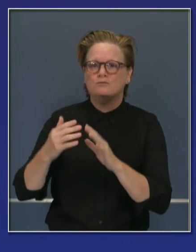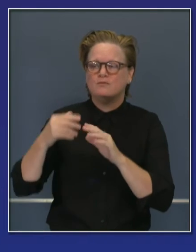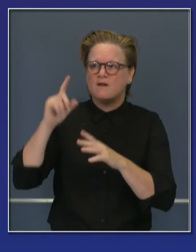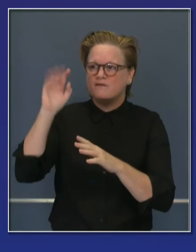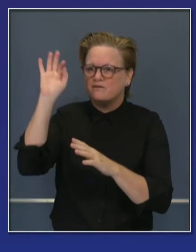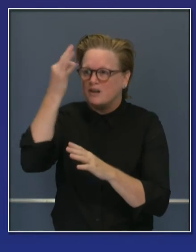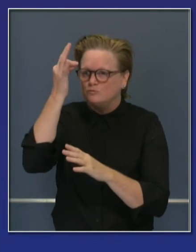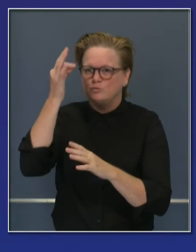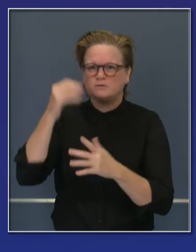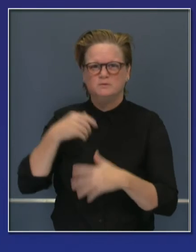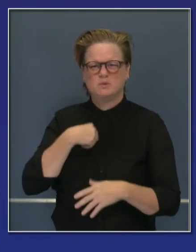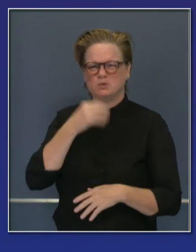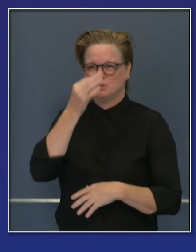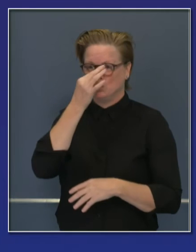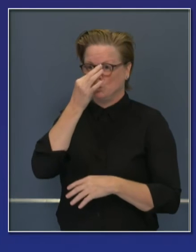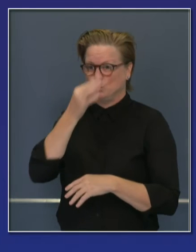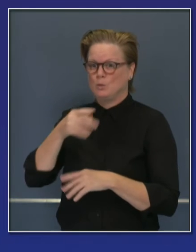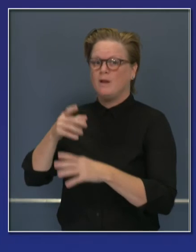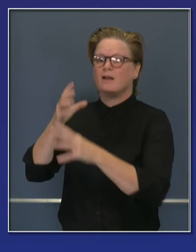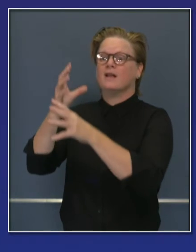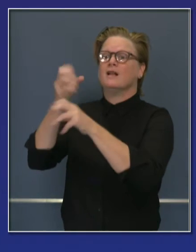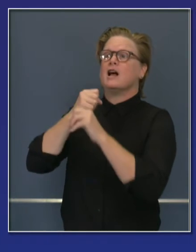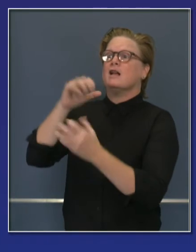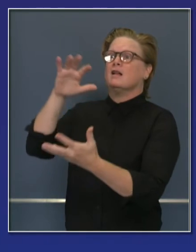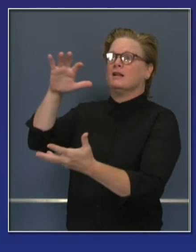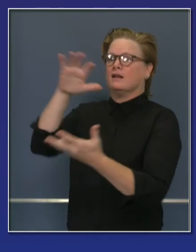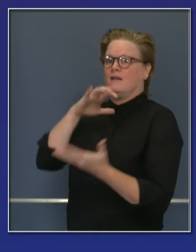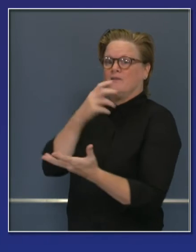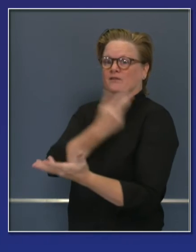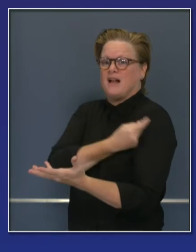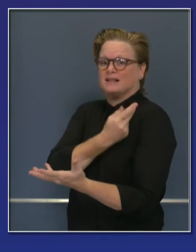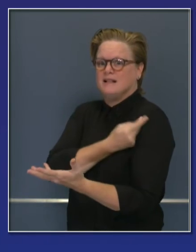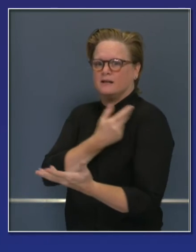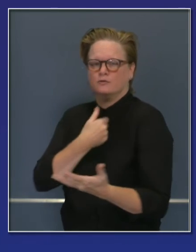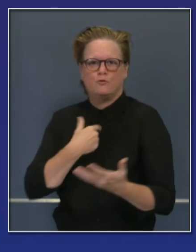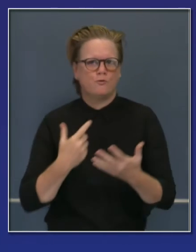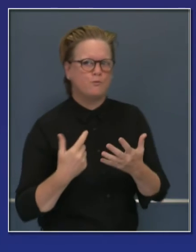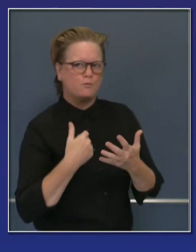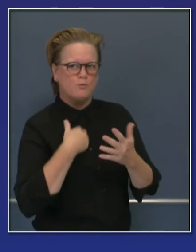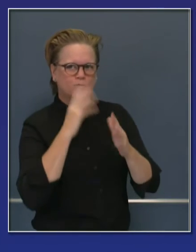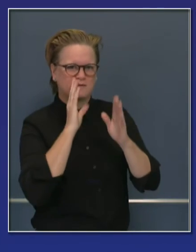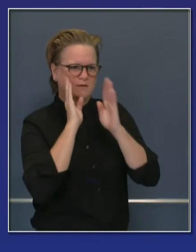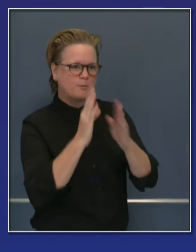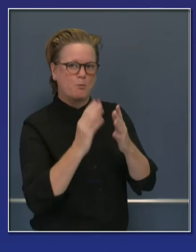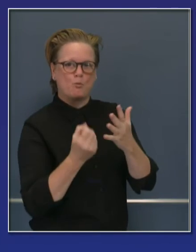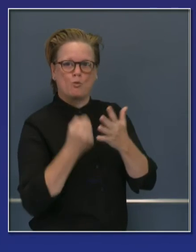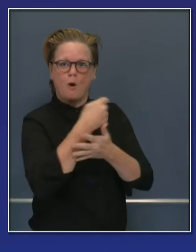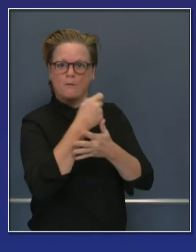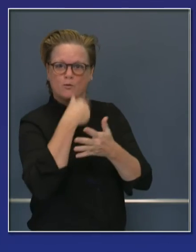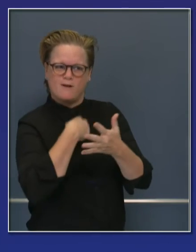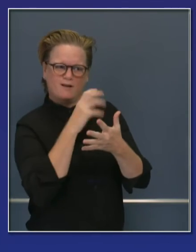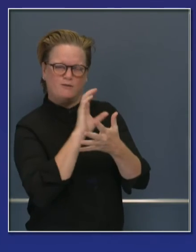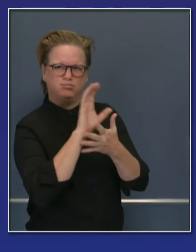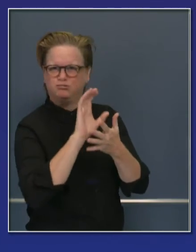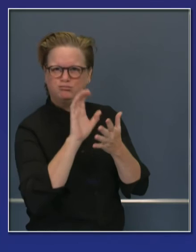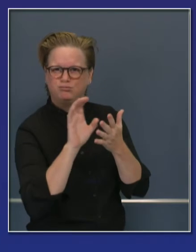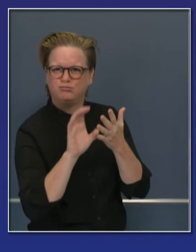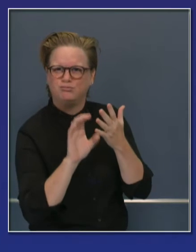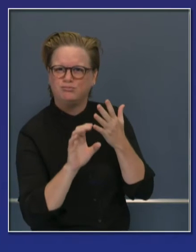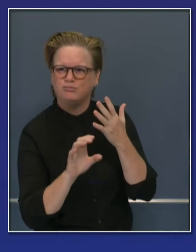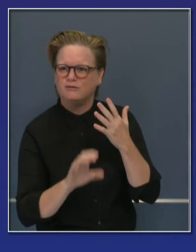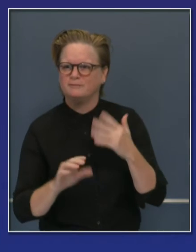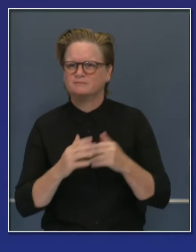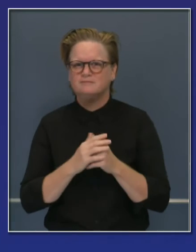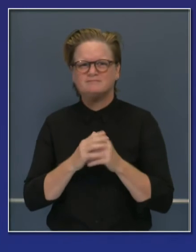some populations, are ready, and that we use it as the important tool that they are.